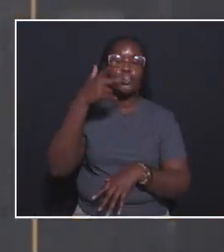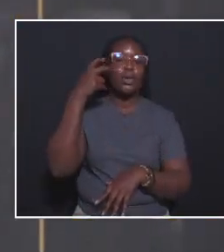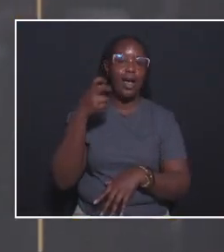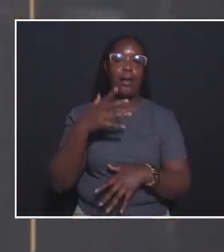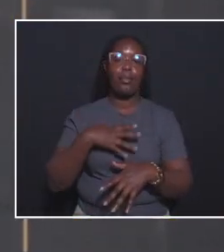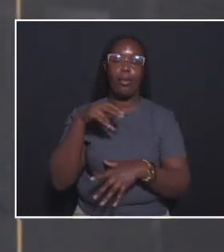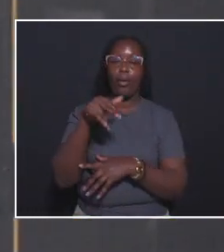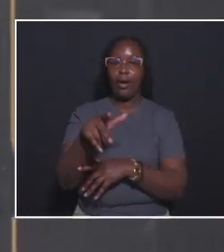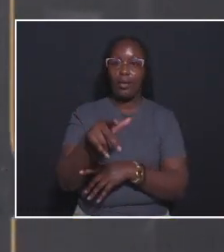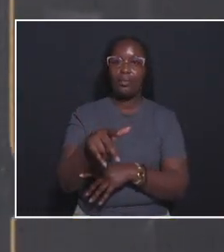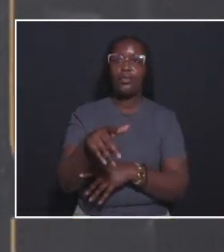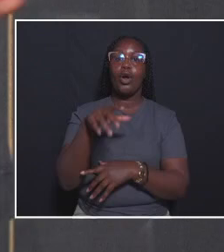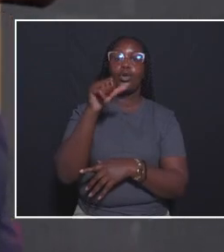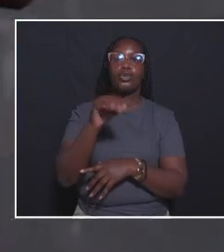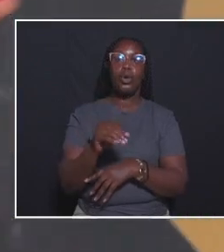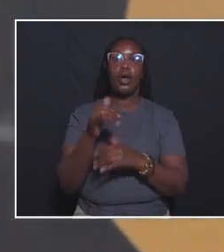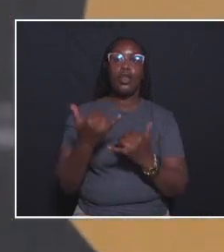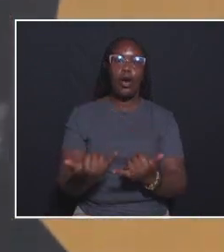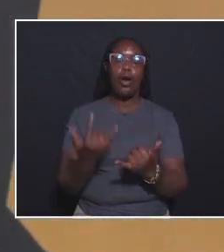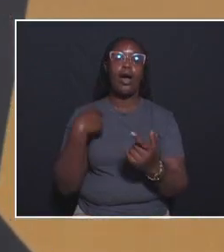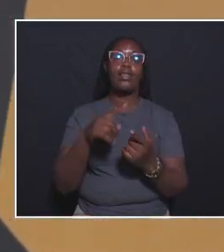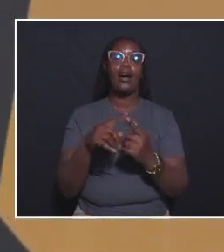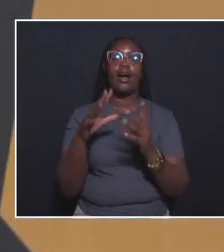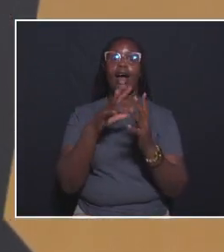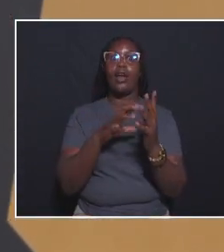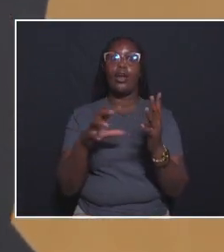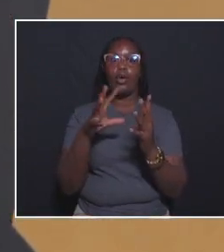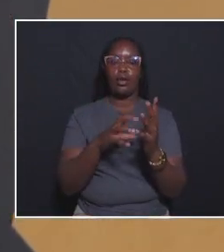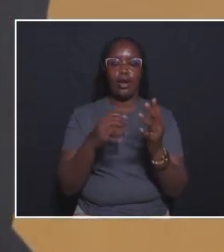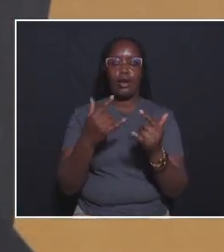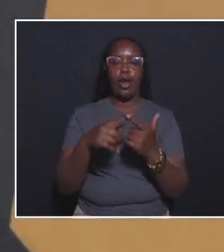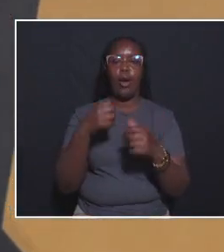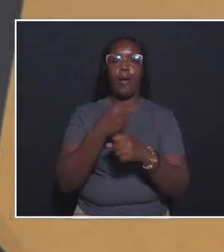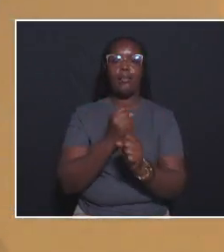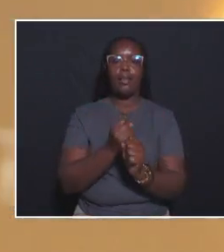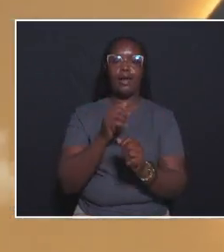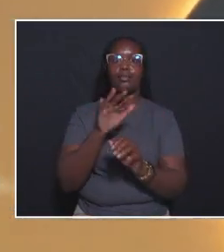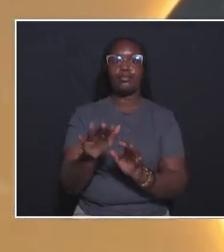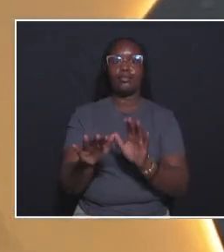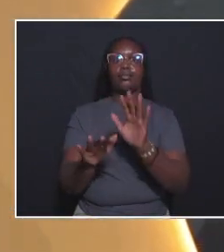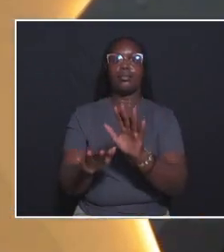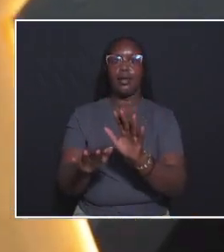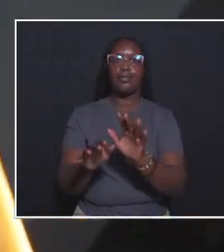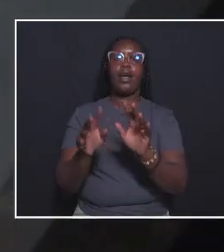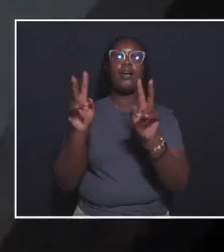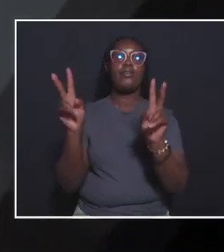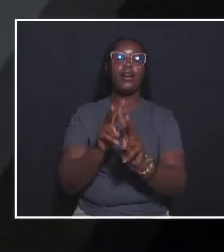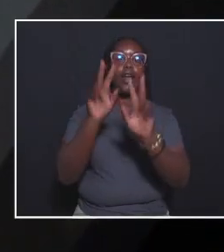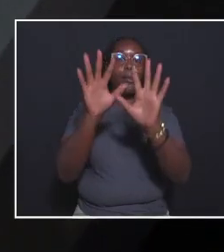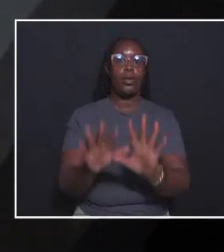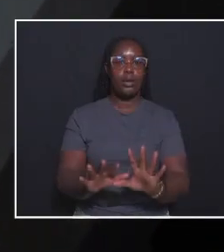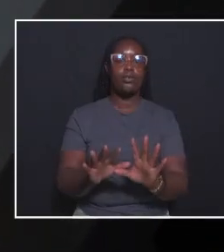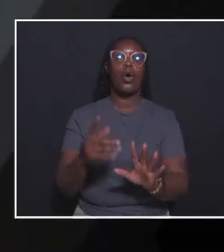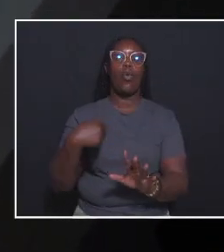recording engineer begins to make that dance. So that's very important for us to understand in audio